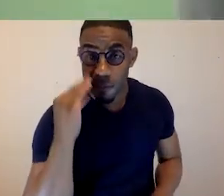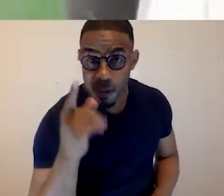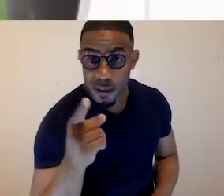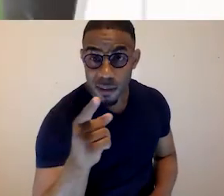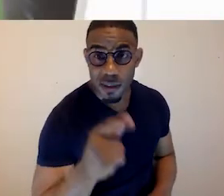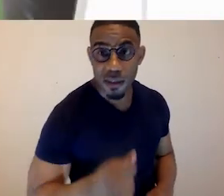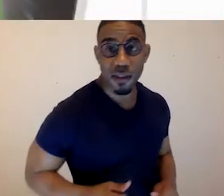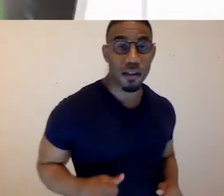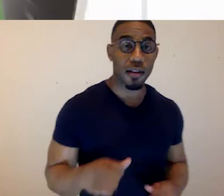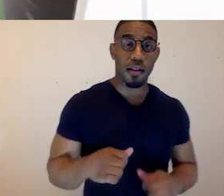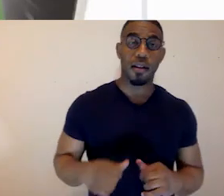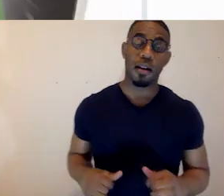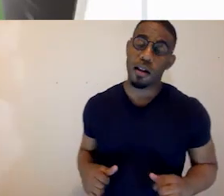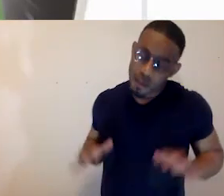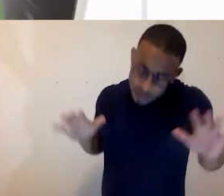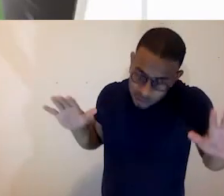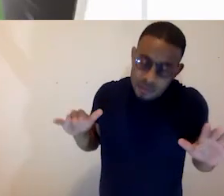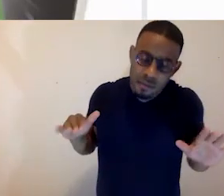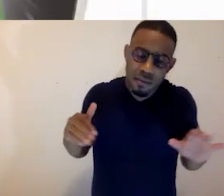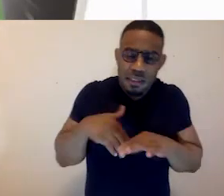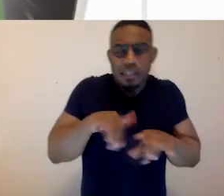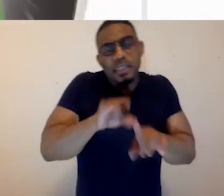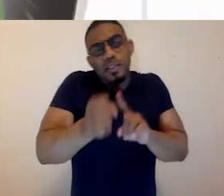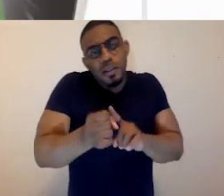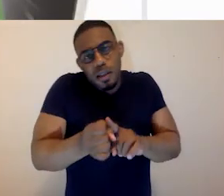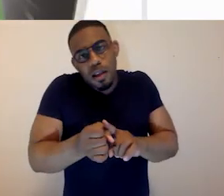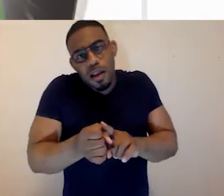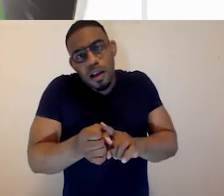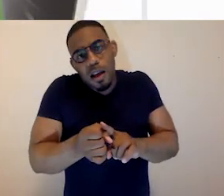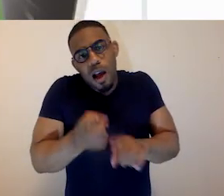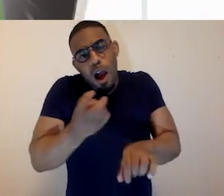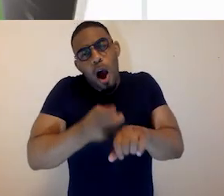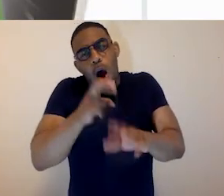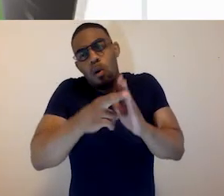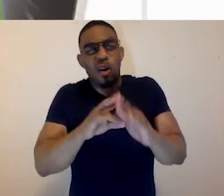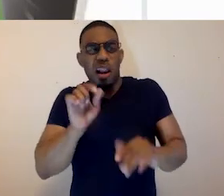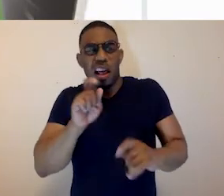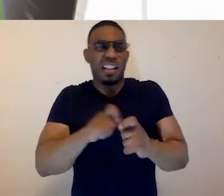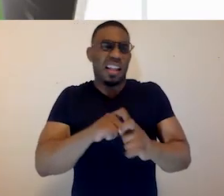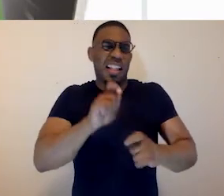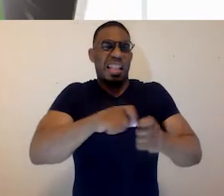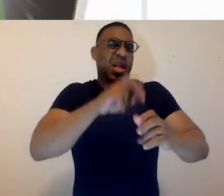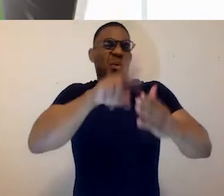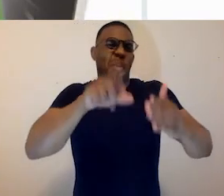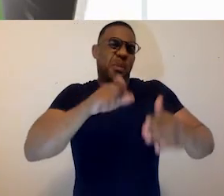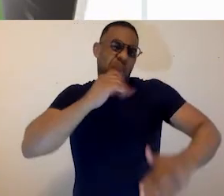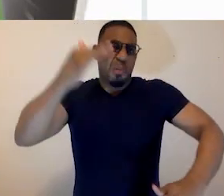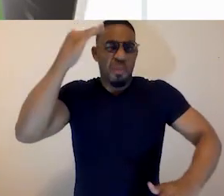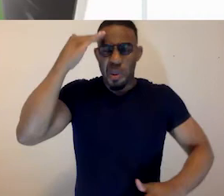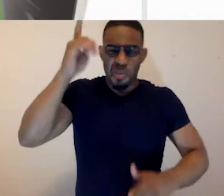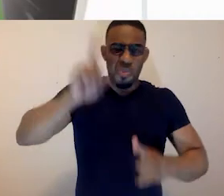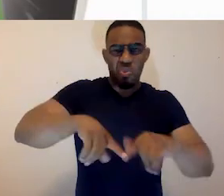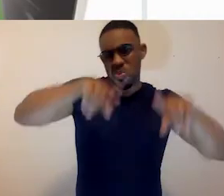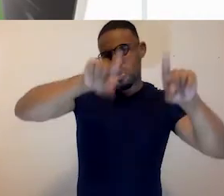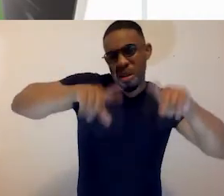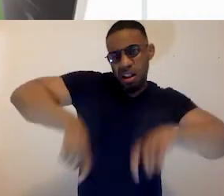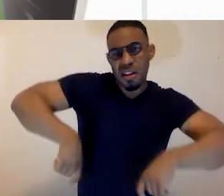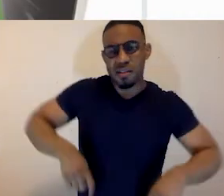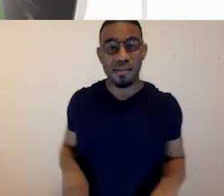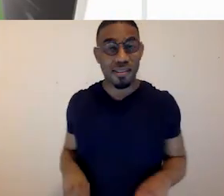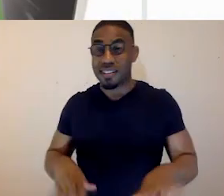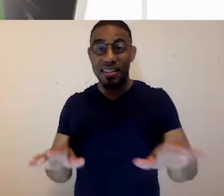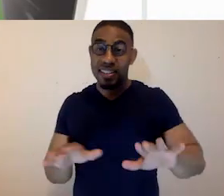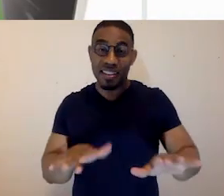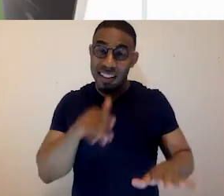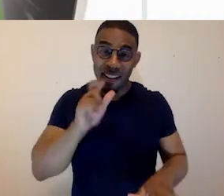experience? Well, in this case, hard rules such as the exact results must be known in order to test this